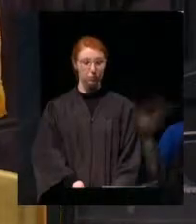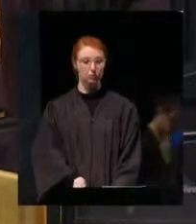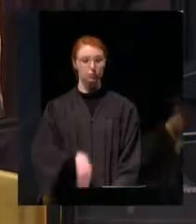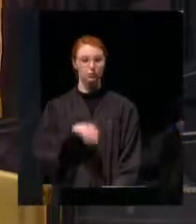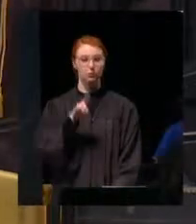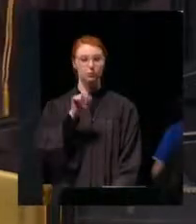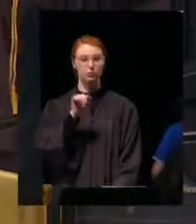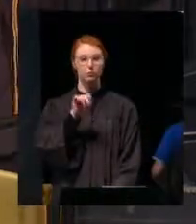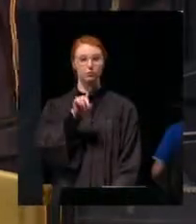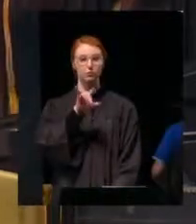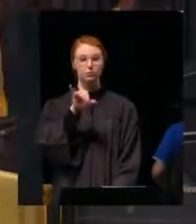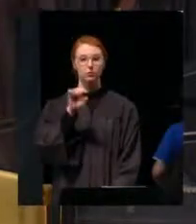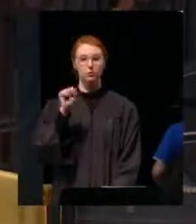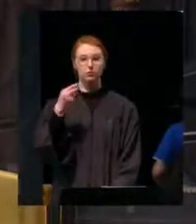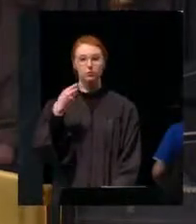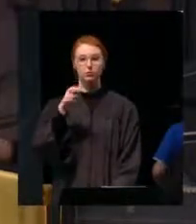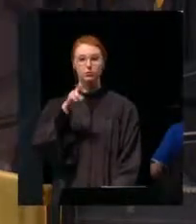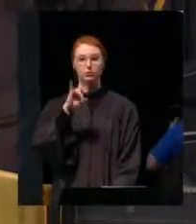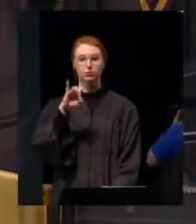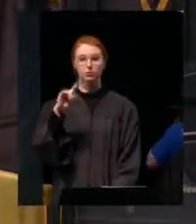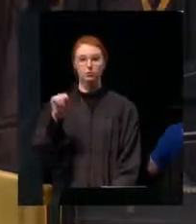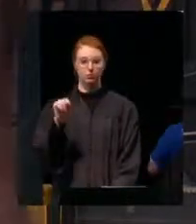Brady Sherritt.